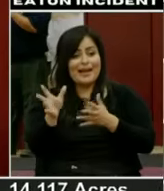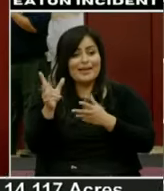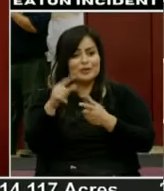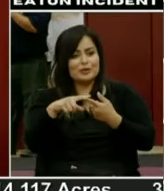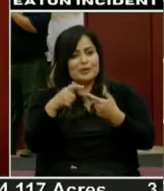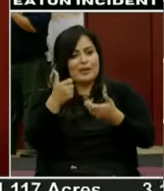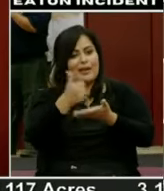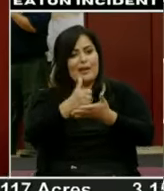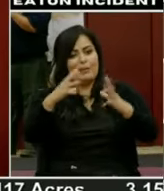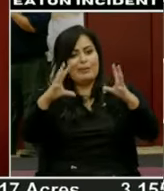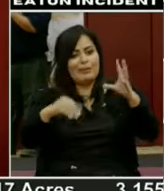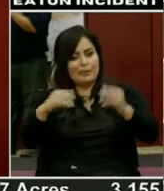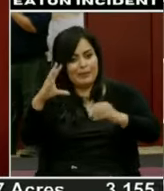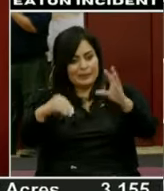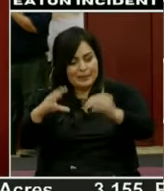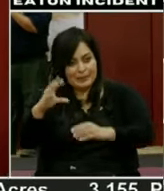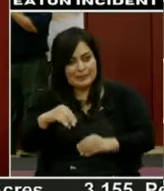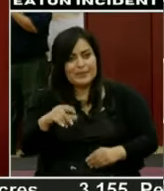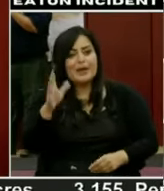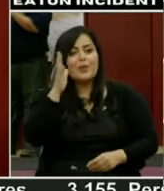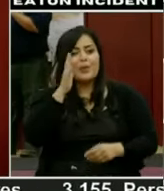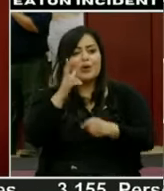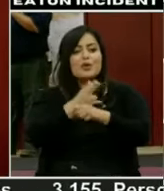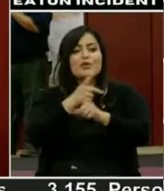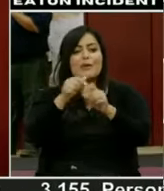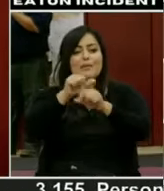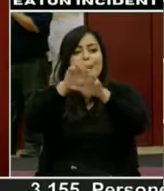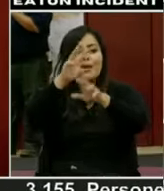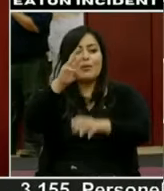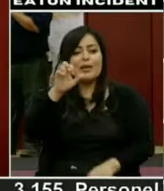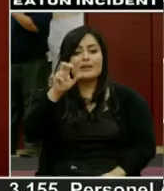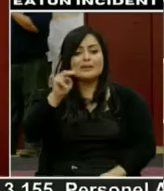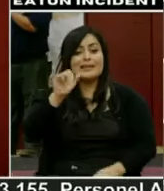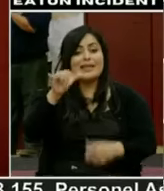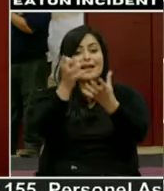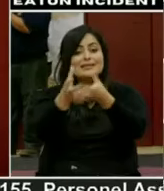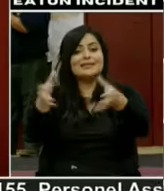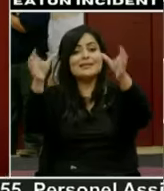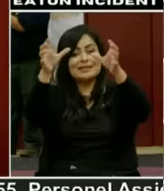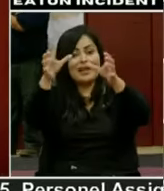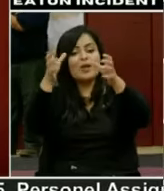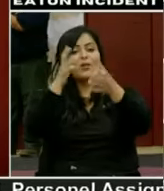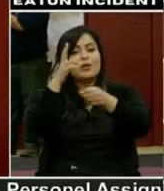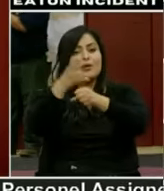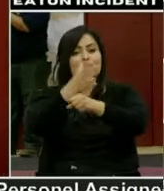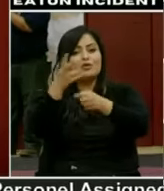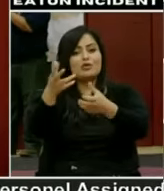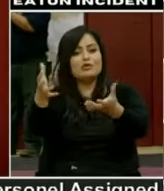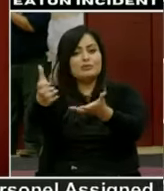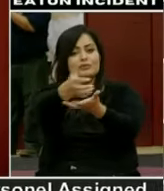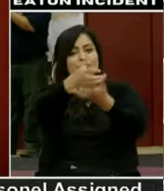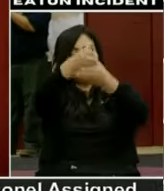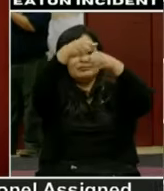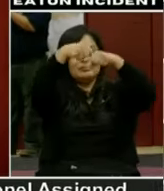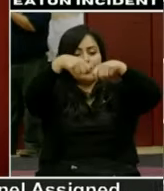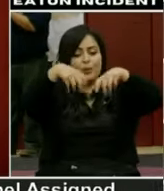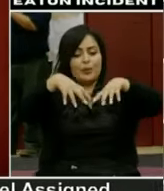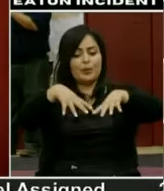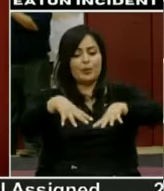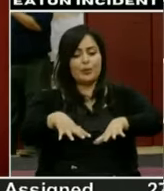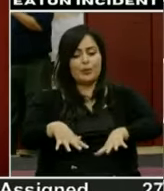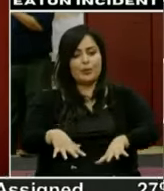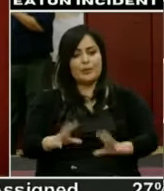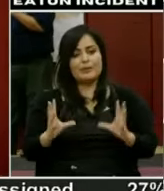Mount Wilson that allows us to use the retardant from that tank to drop on these areas that we've identified as